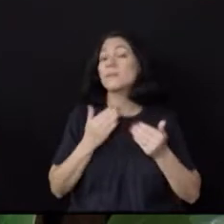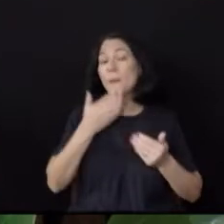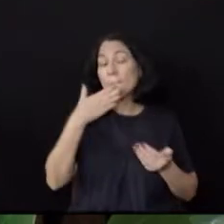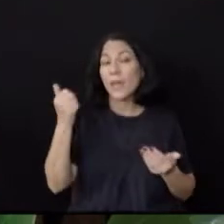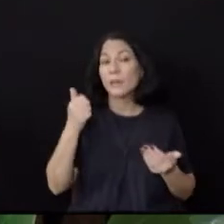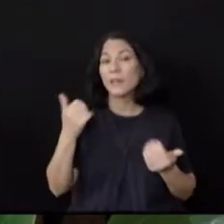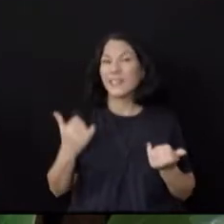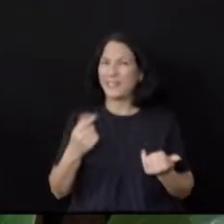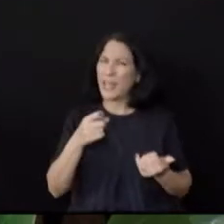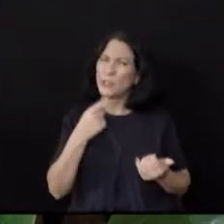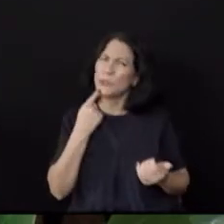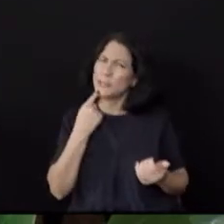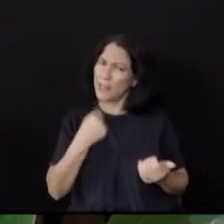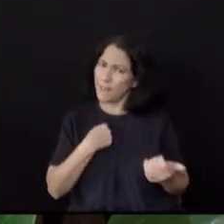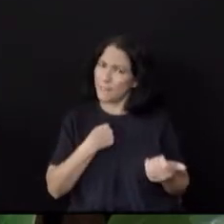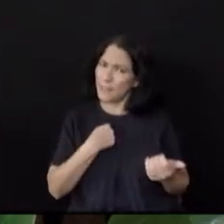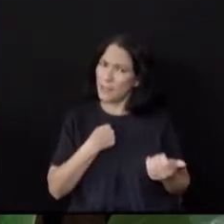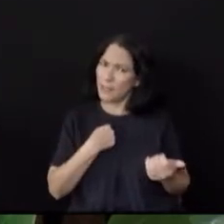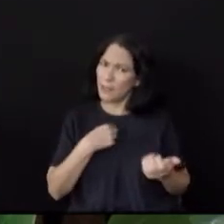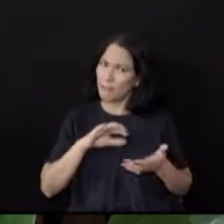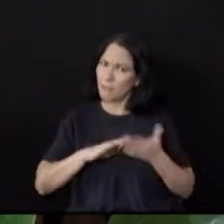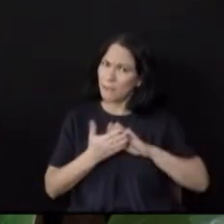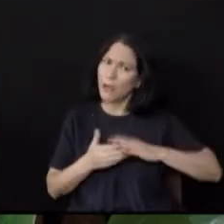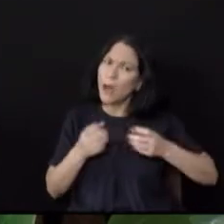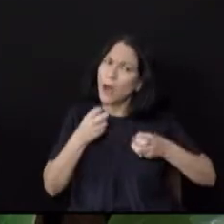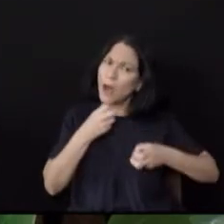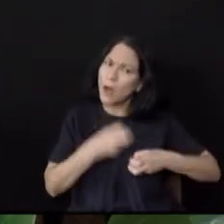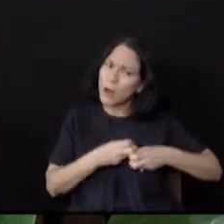now you're saying it might get harder?